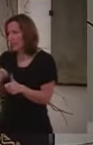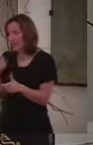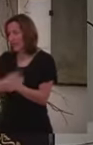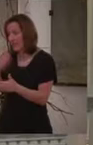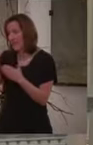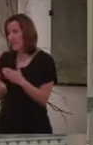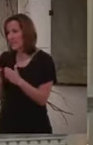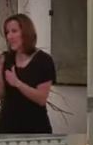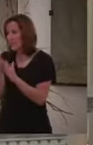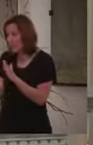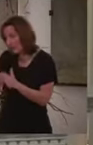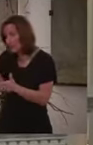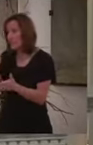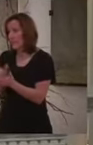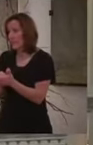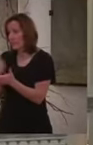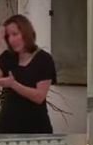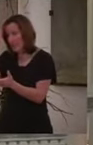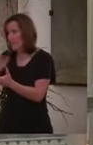it.